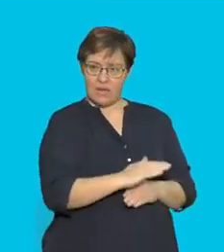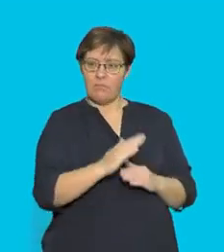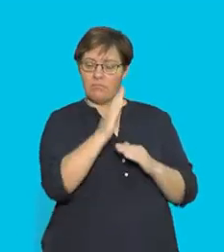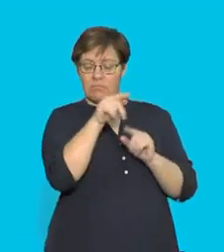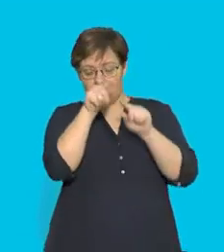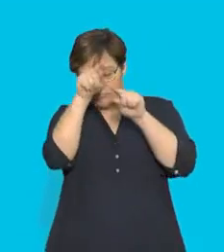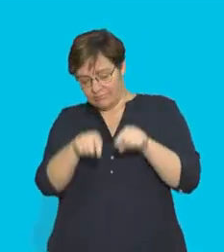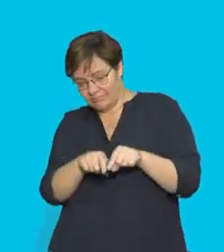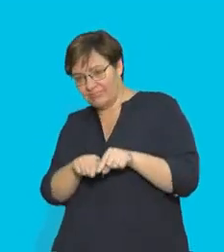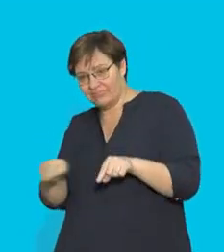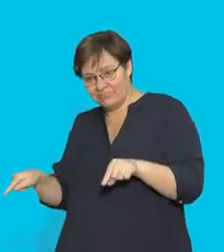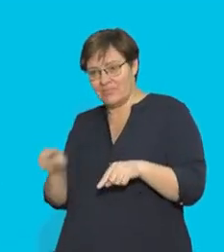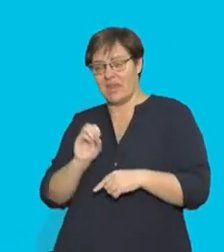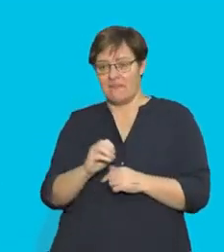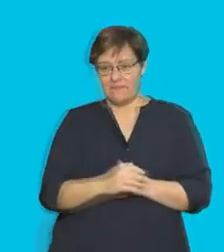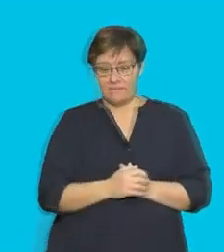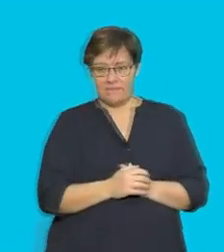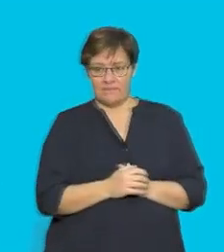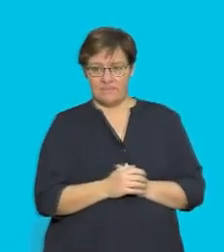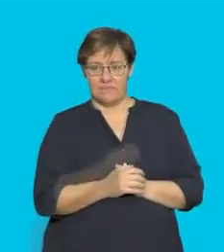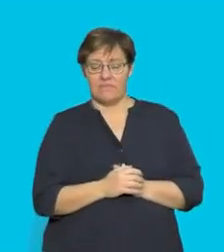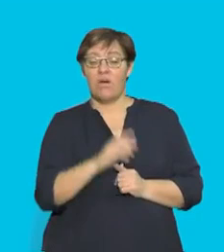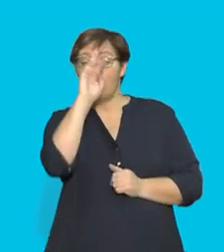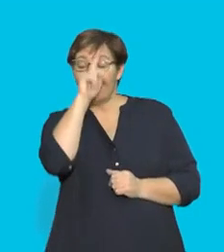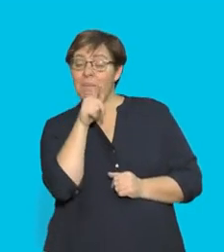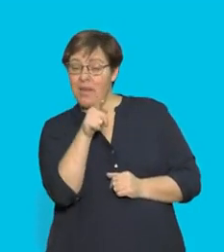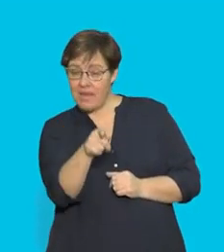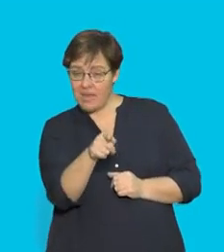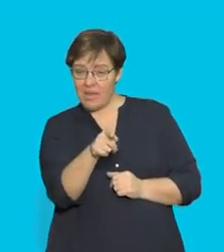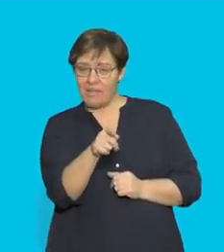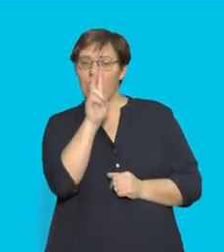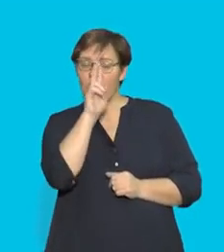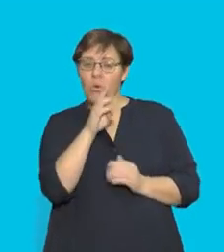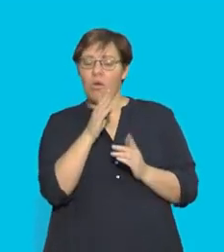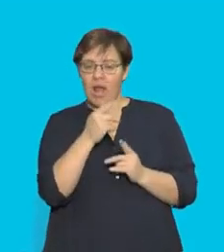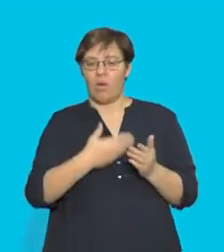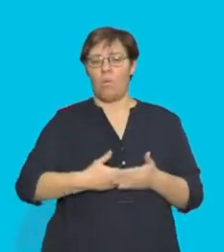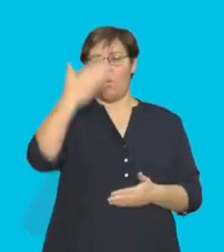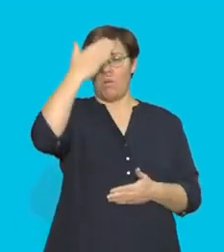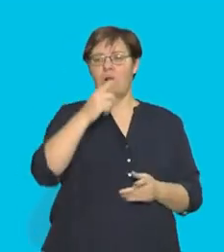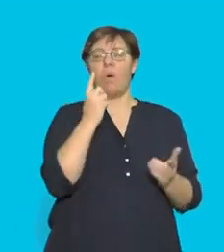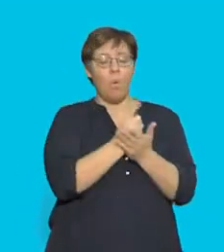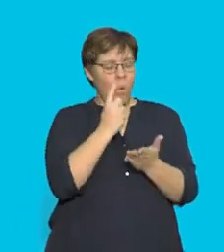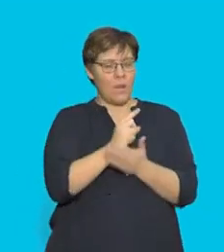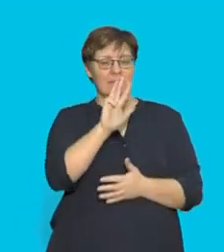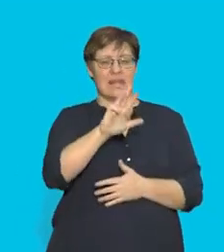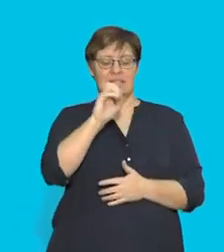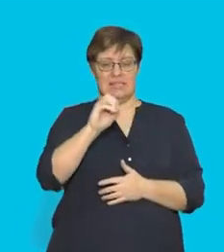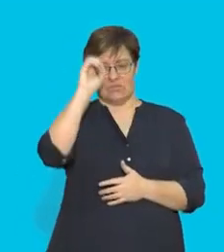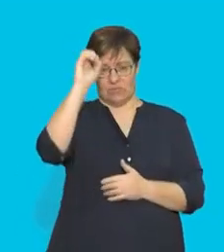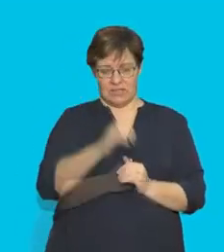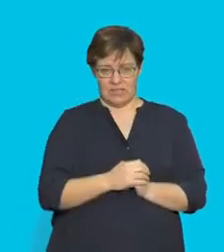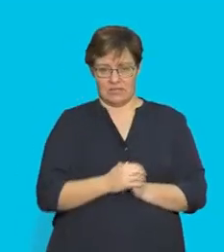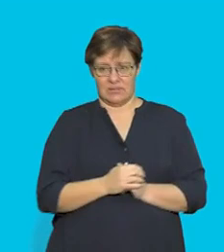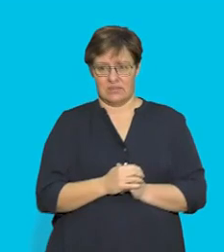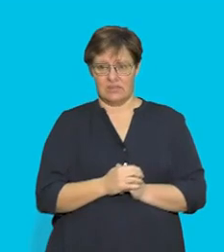here. Okay, so this wall here, if you remember it as looking like a wall, is always right angled, because this